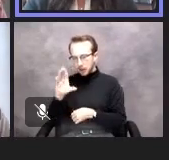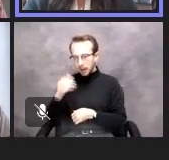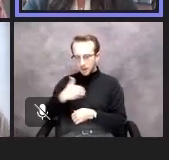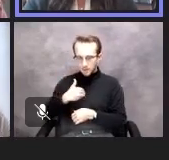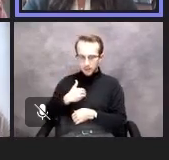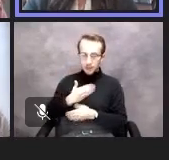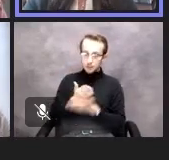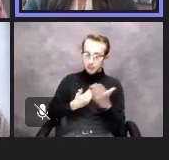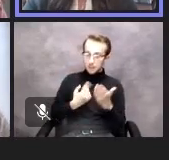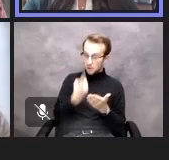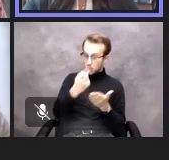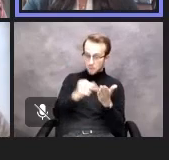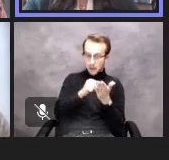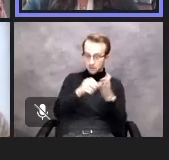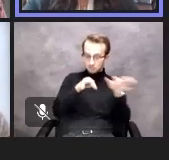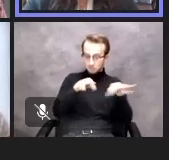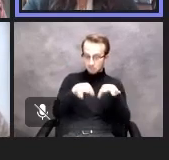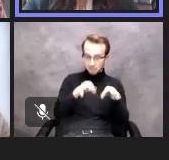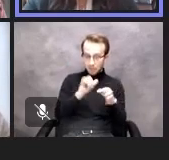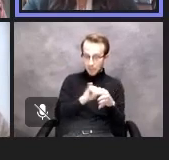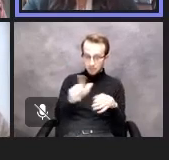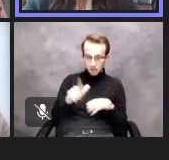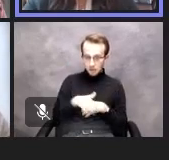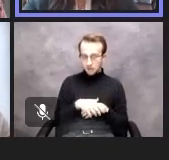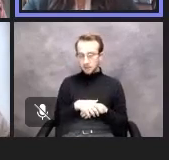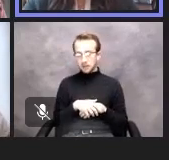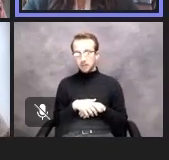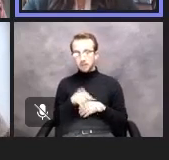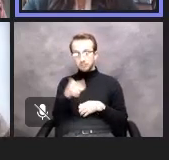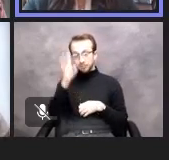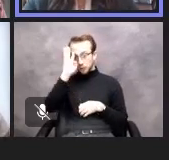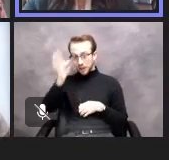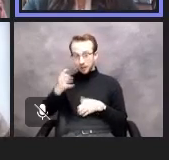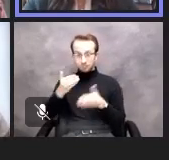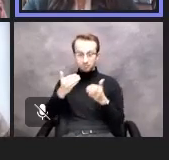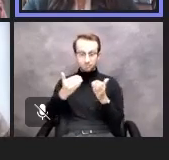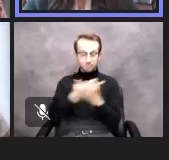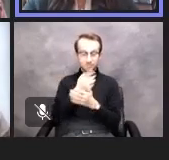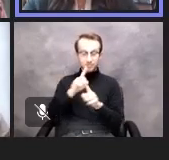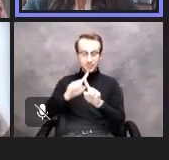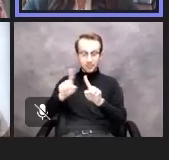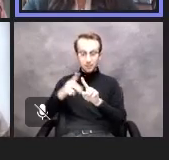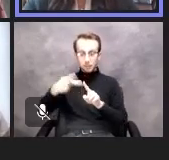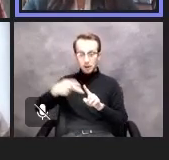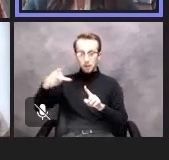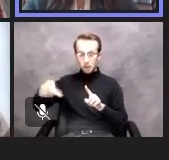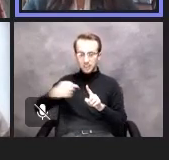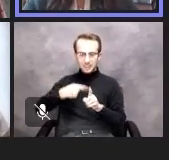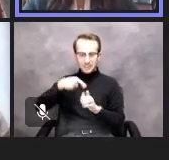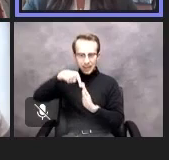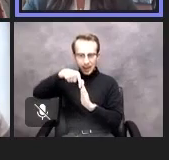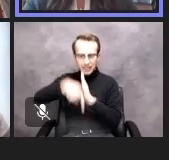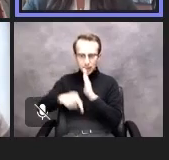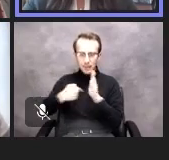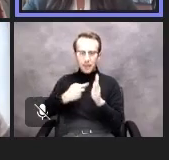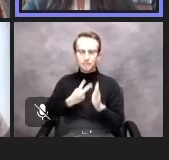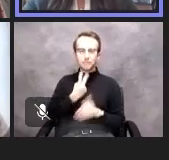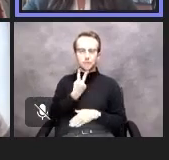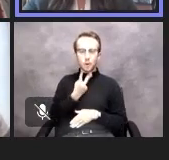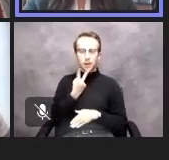Teresa Rogers has even created multiple PowerPoints where she goes in depth and does a voiceover on the slides of the